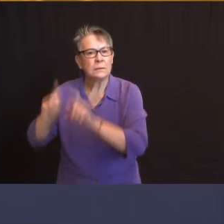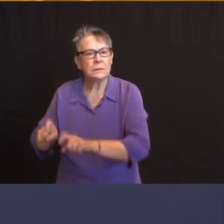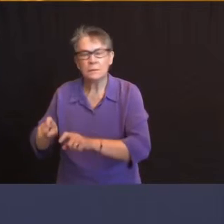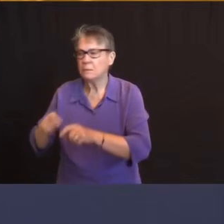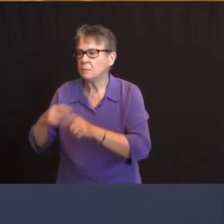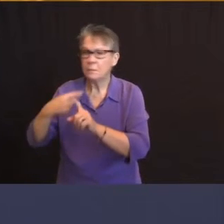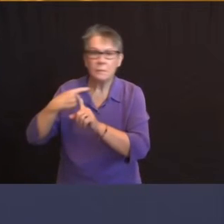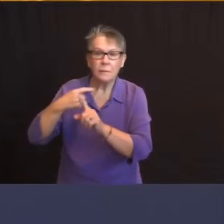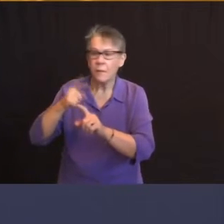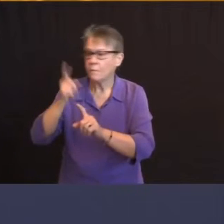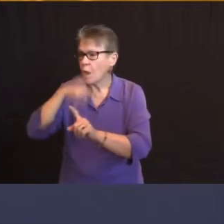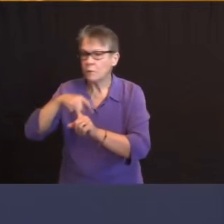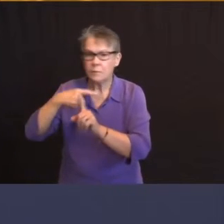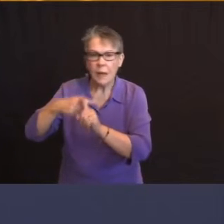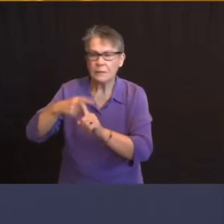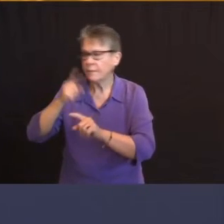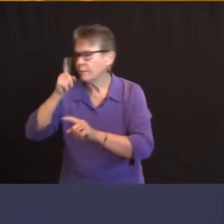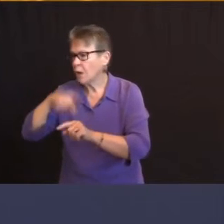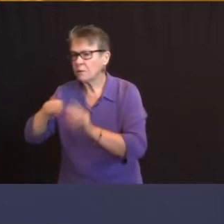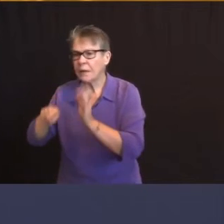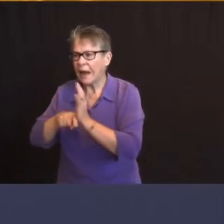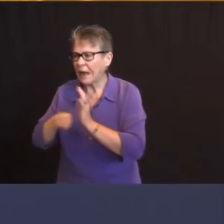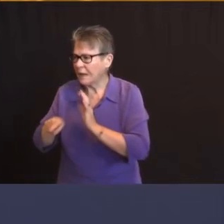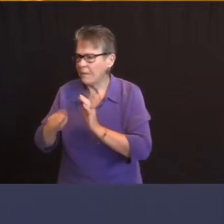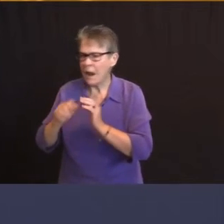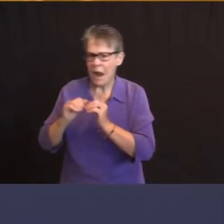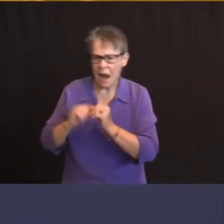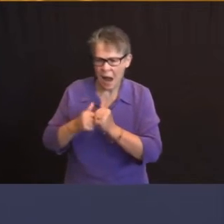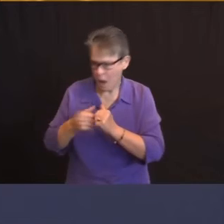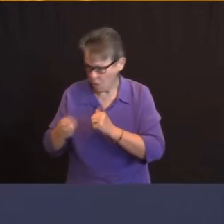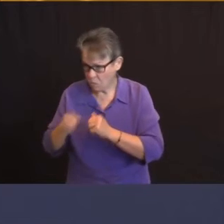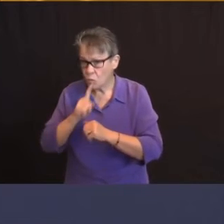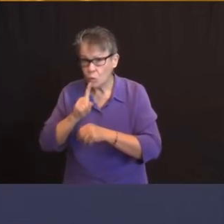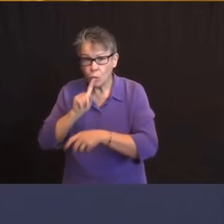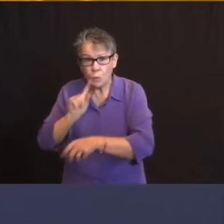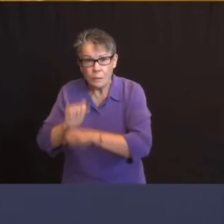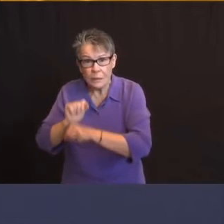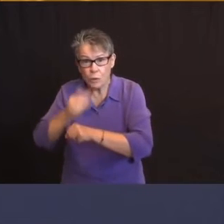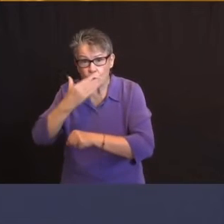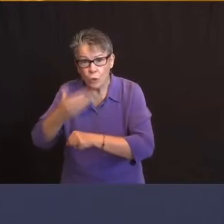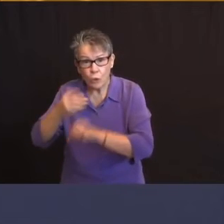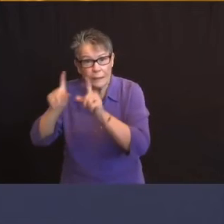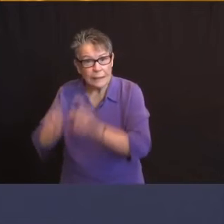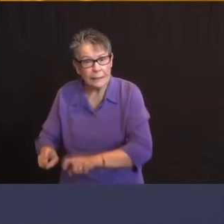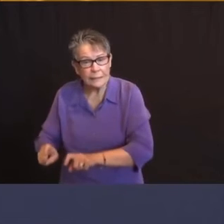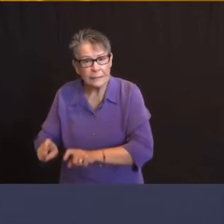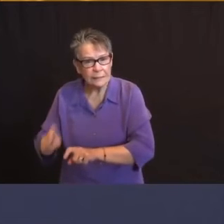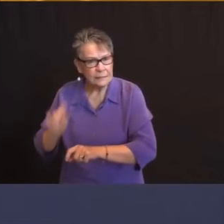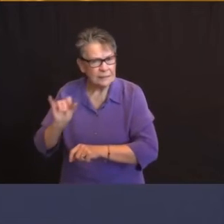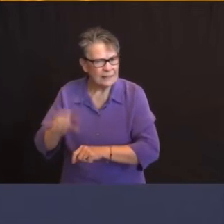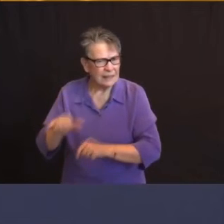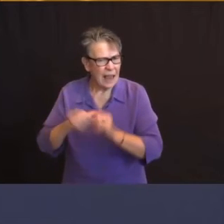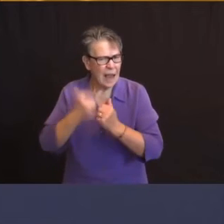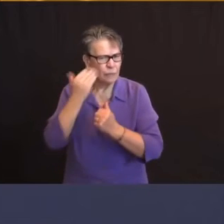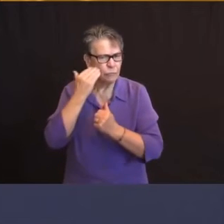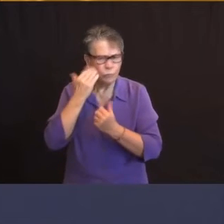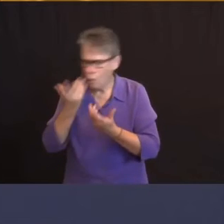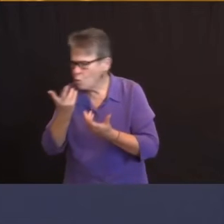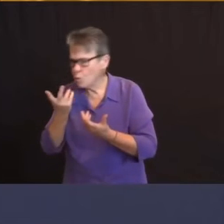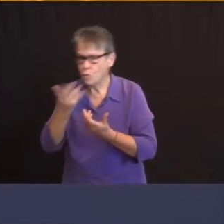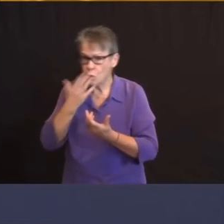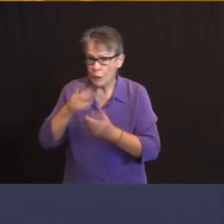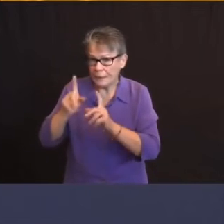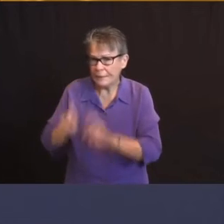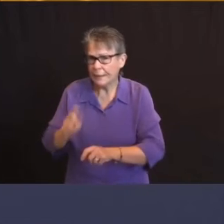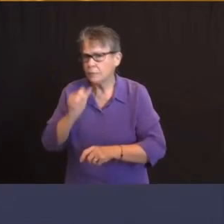marijuana, you announced the agreement on Friday. What specifically did you want in that agreement? What did you get? And also that the Senate